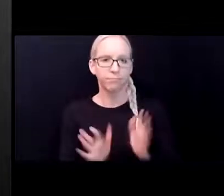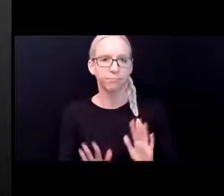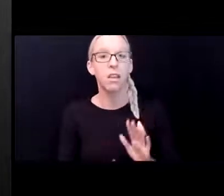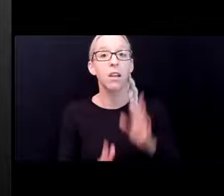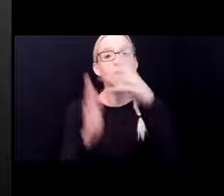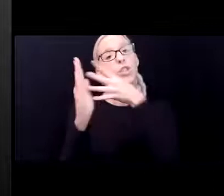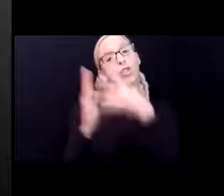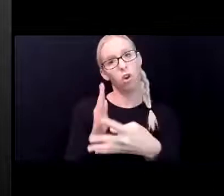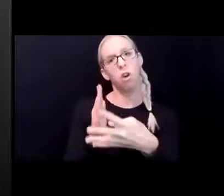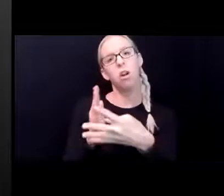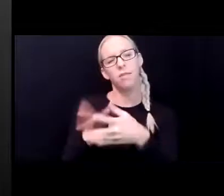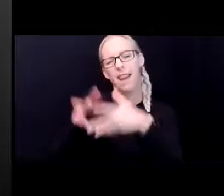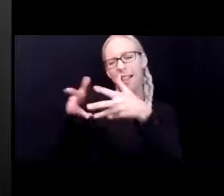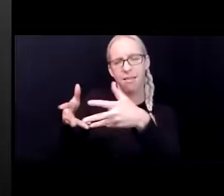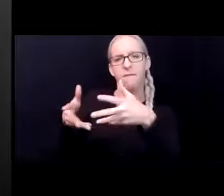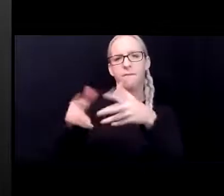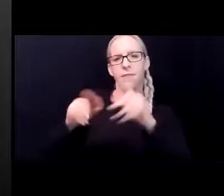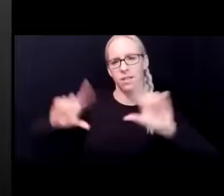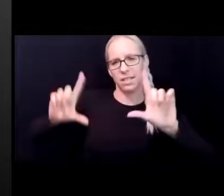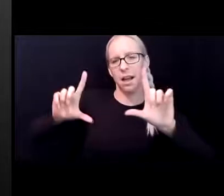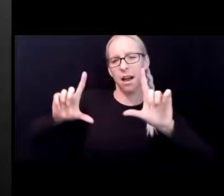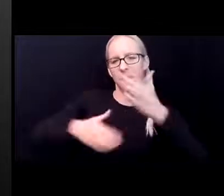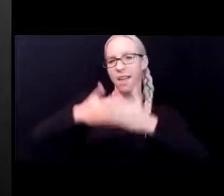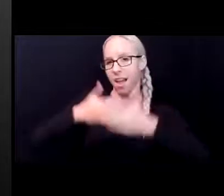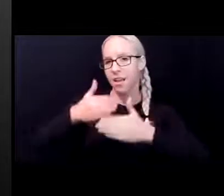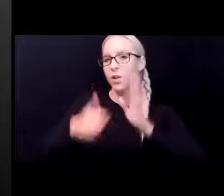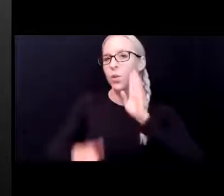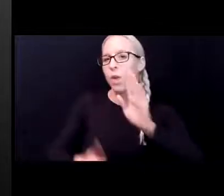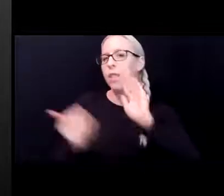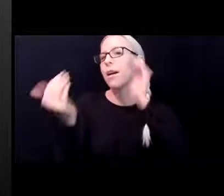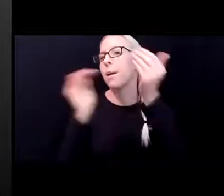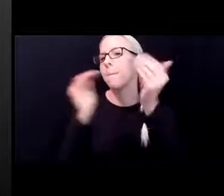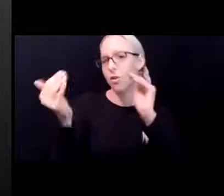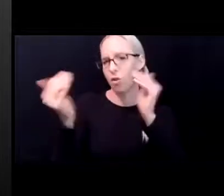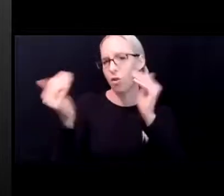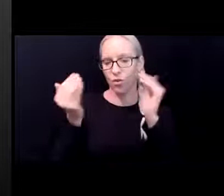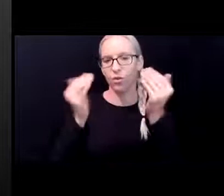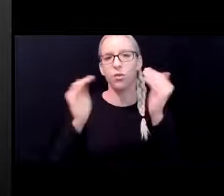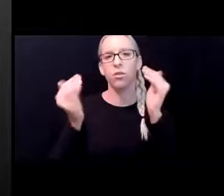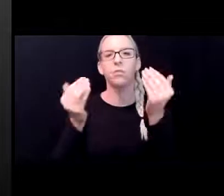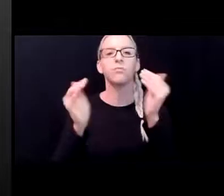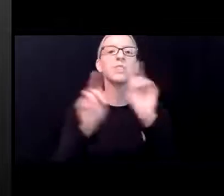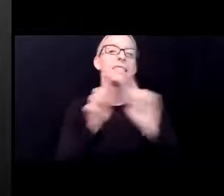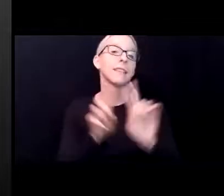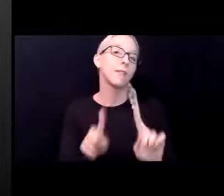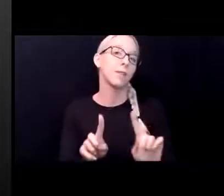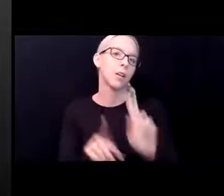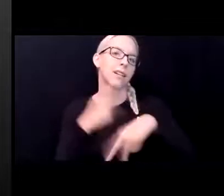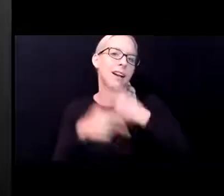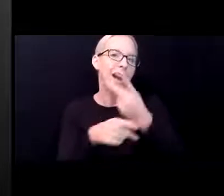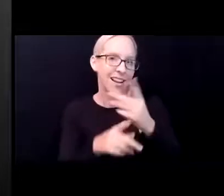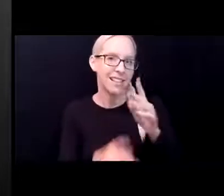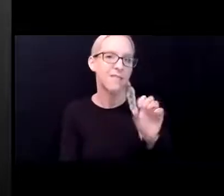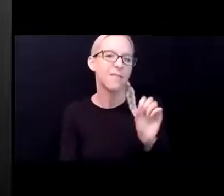end that we're going to spend some time on, kind of doing a comparison of the different kinds of special needs